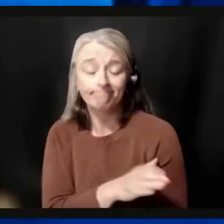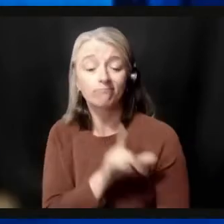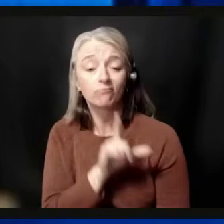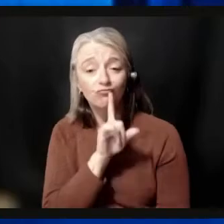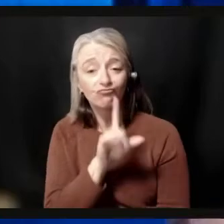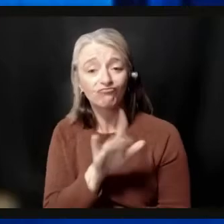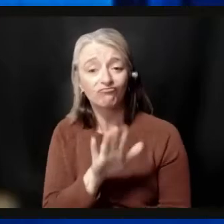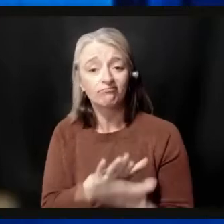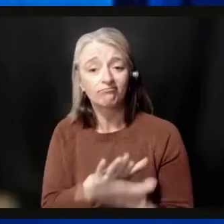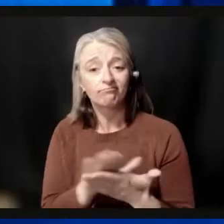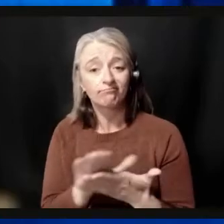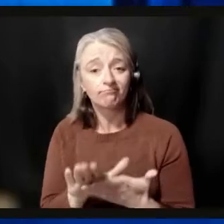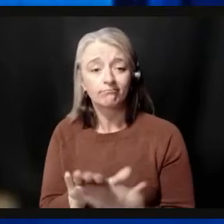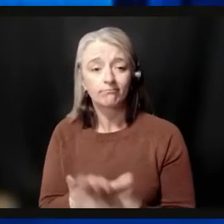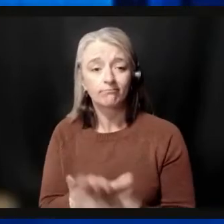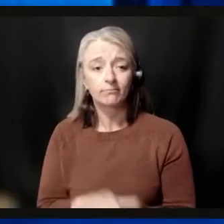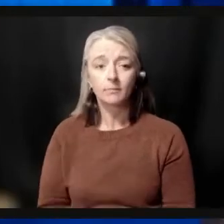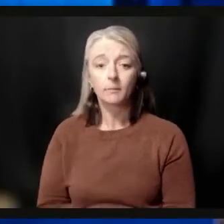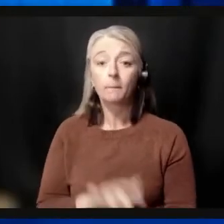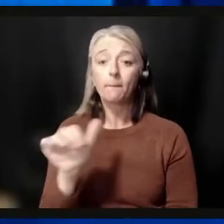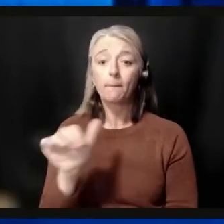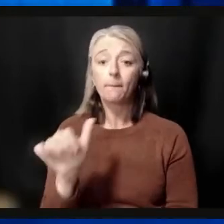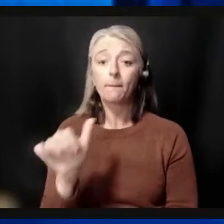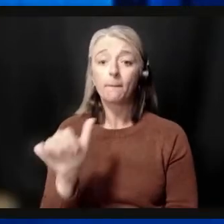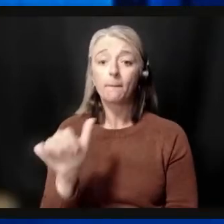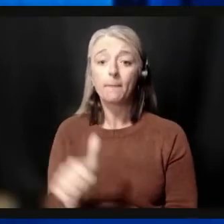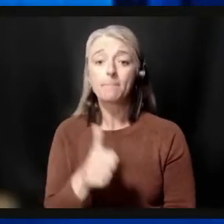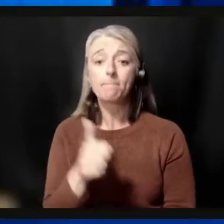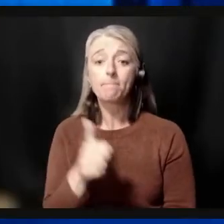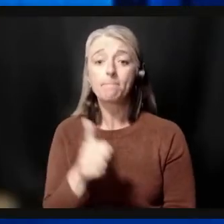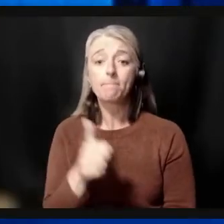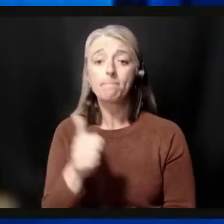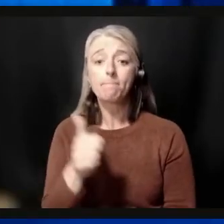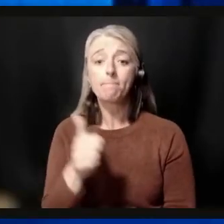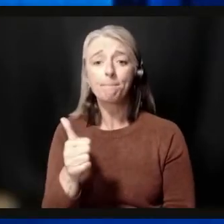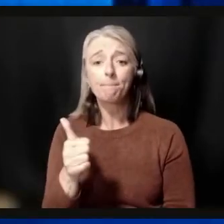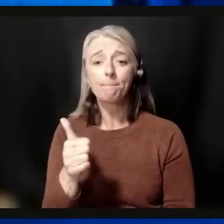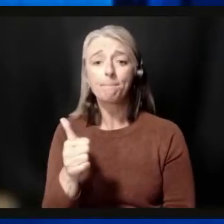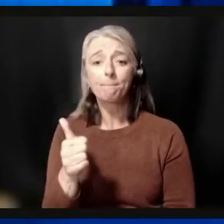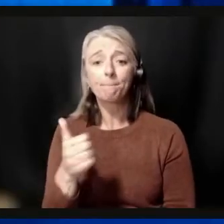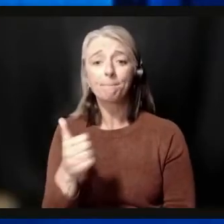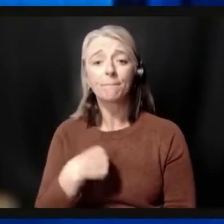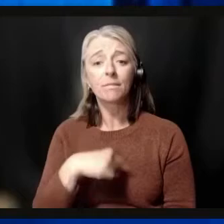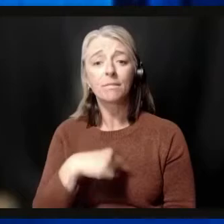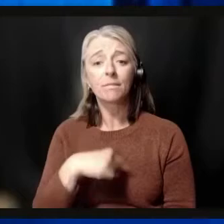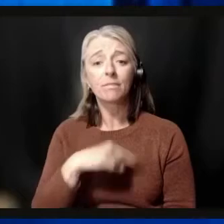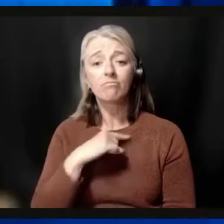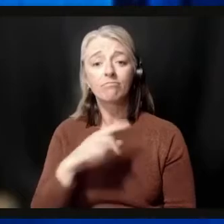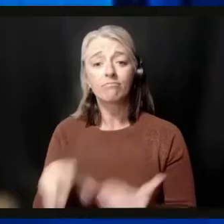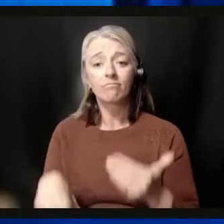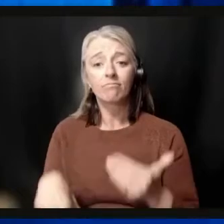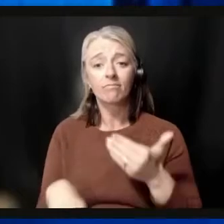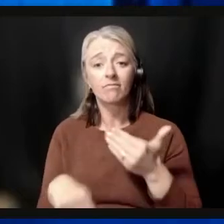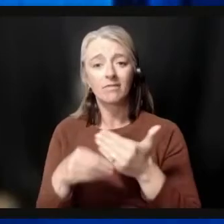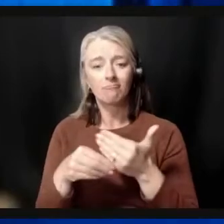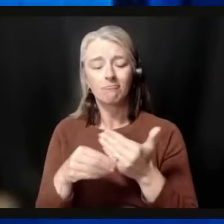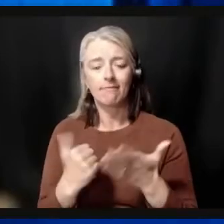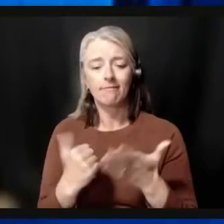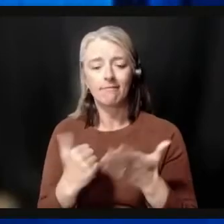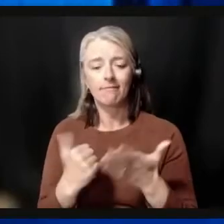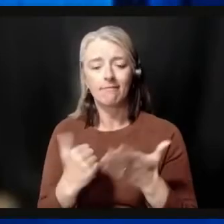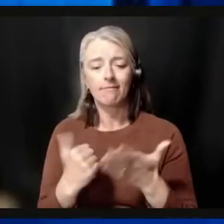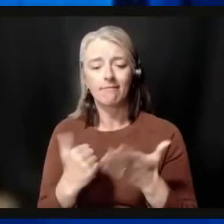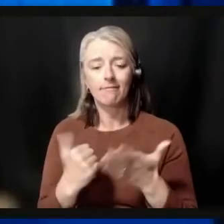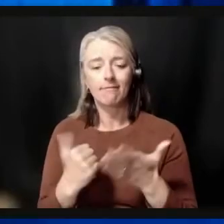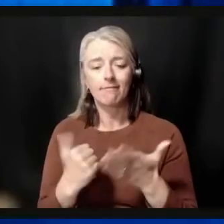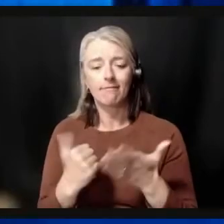because Kansas, we're a very, rural state. But we saw families where, like Becky or like Becky's